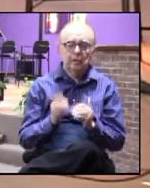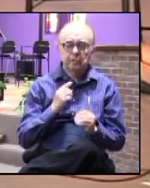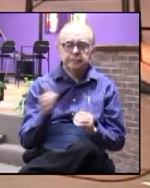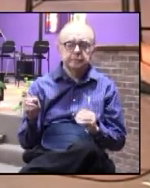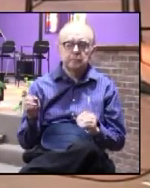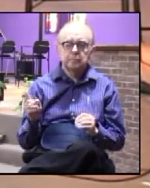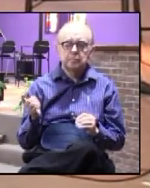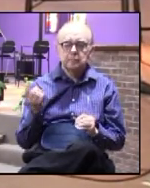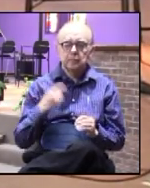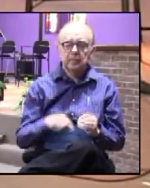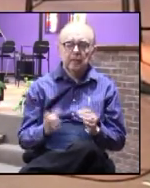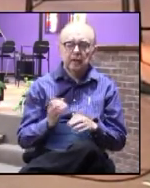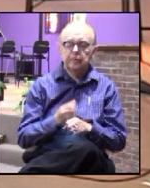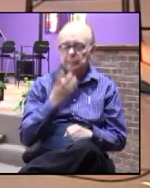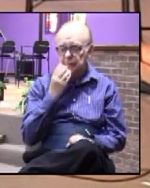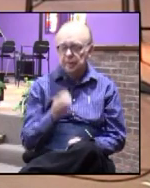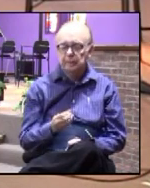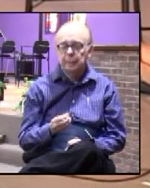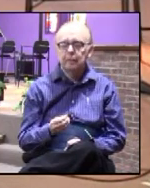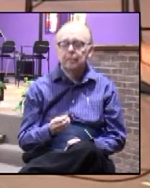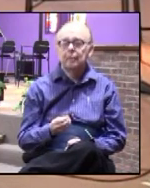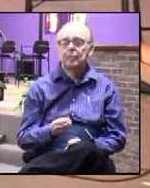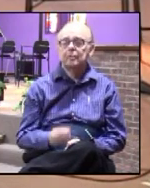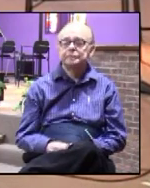of you that came to get some sleep,